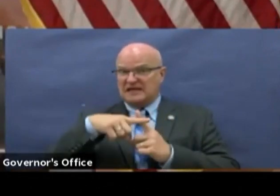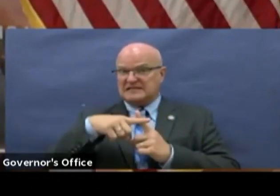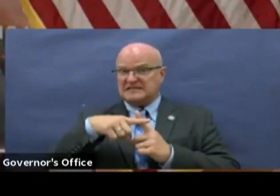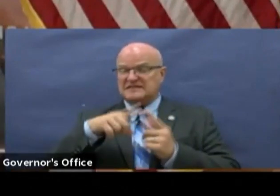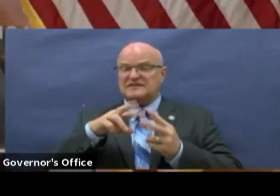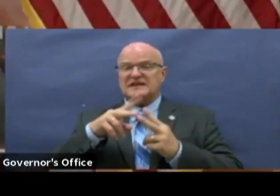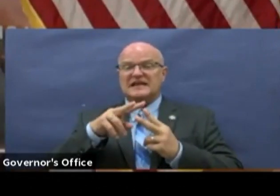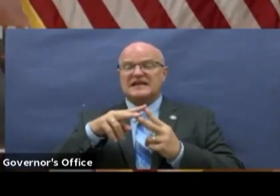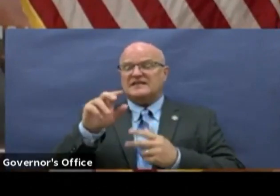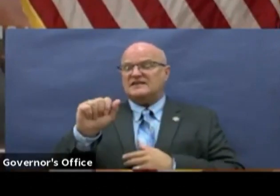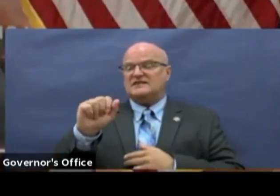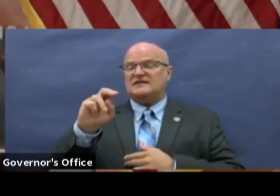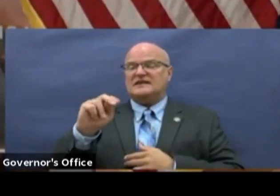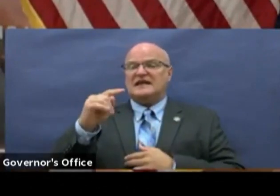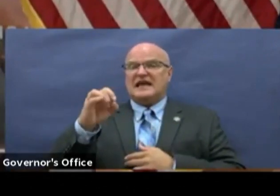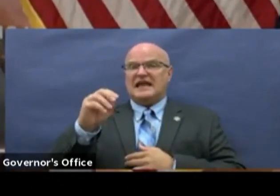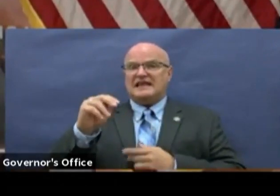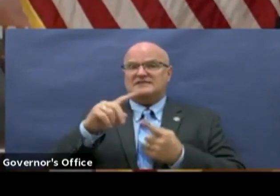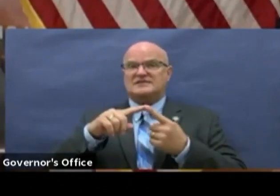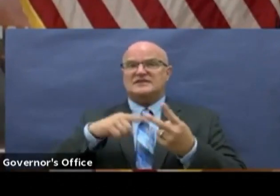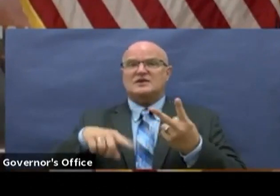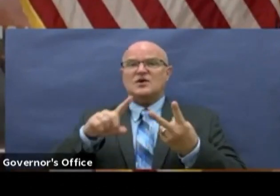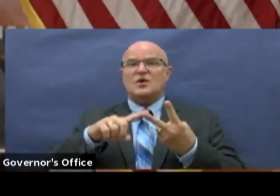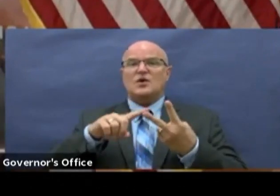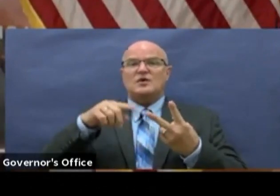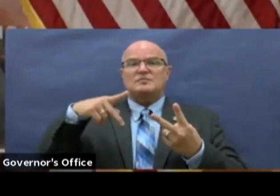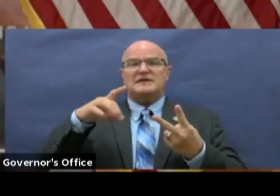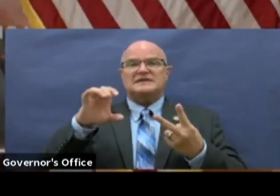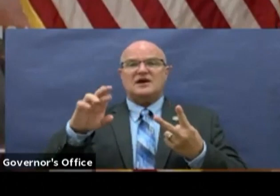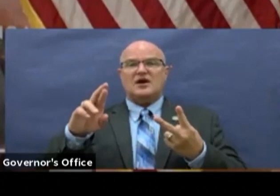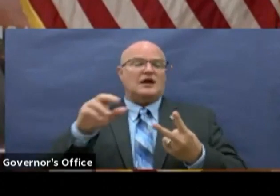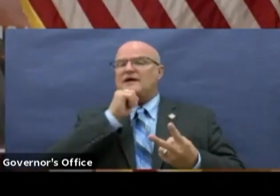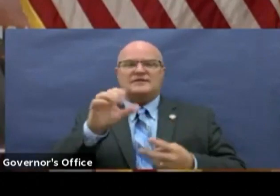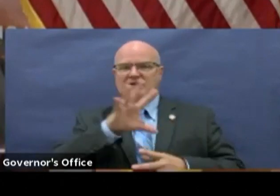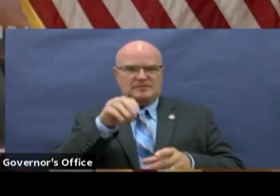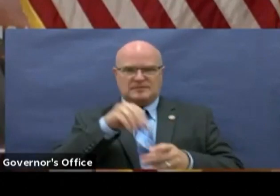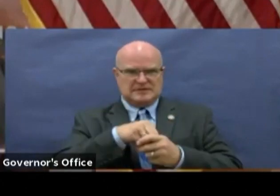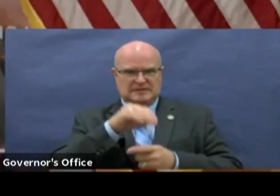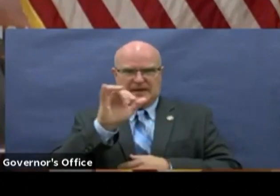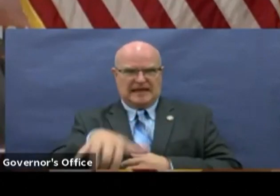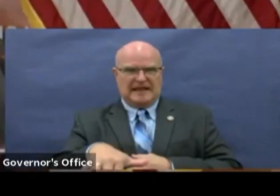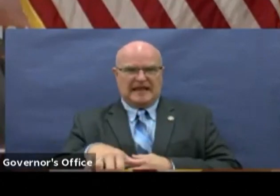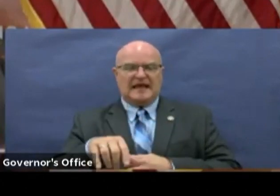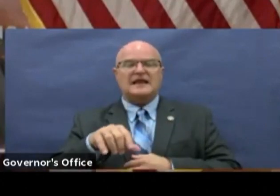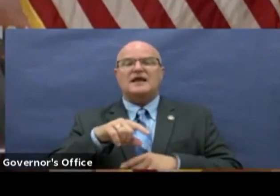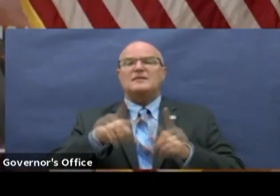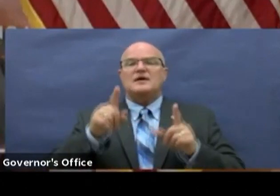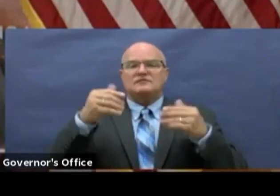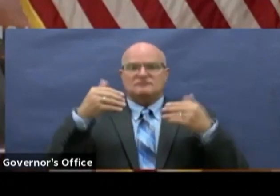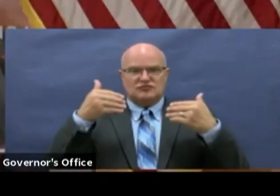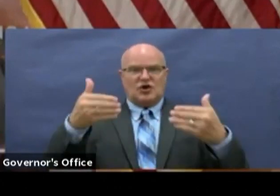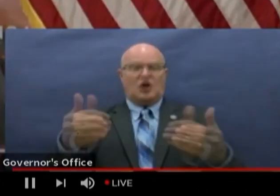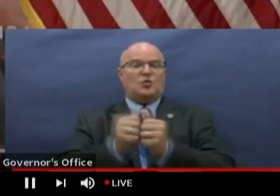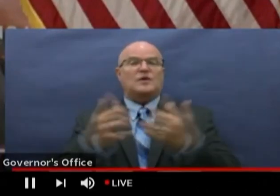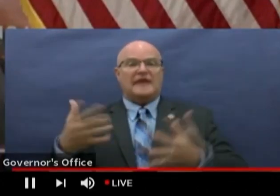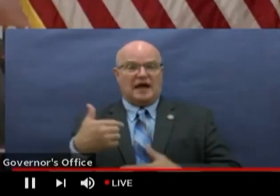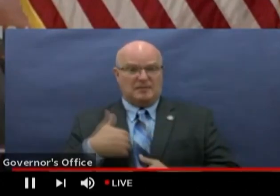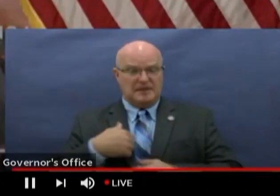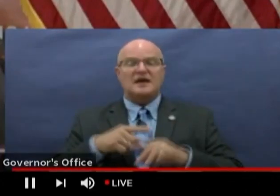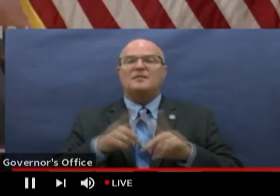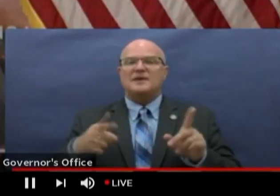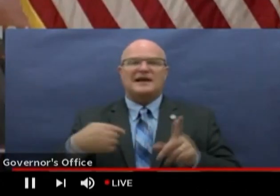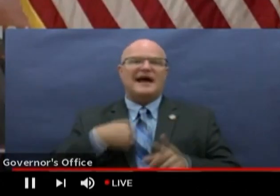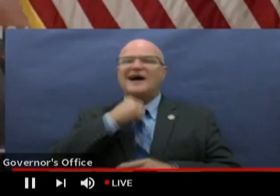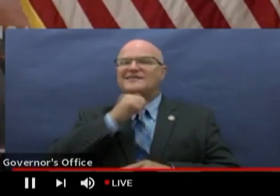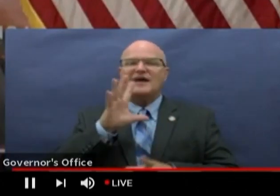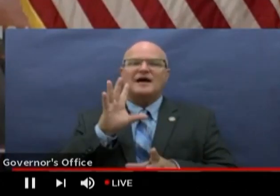the antigen or the PCR, I would not have participated in that trip. And presumably it would have gone on without me, but I would not